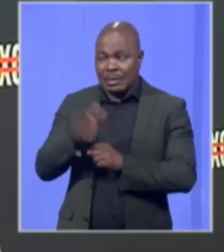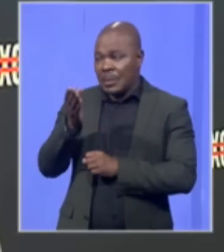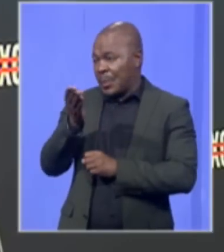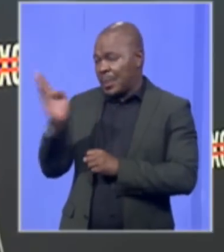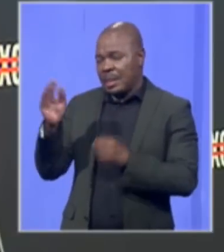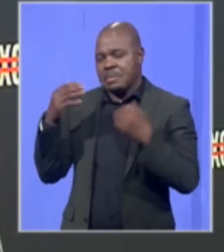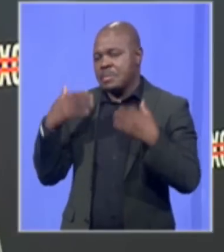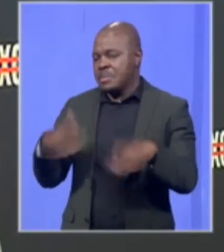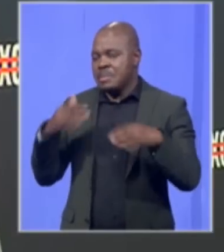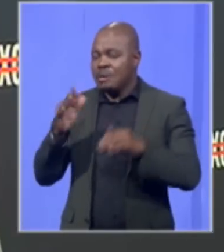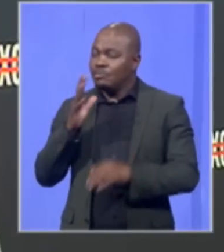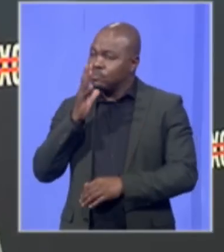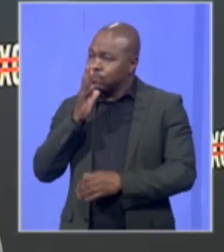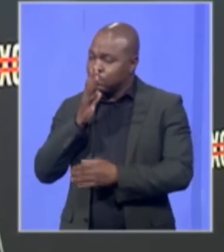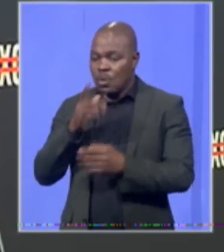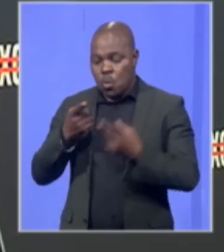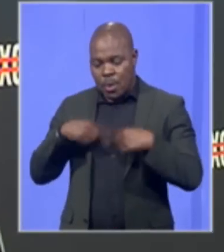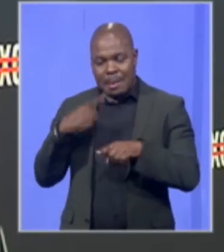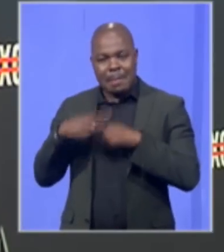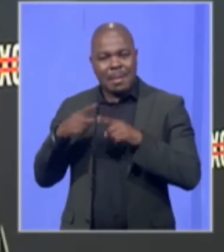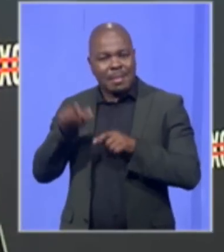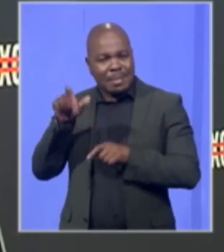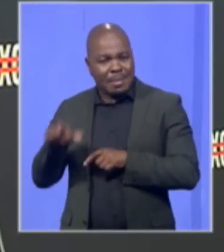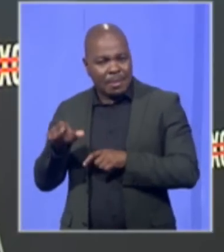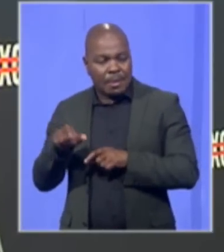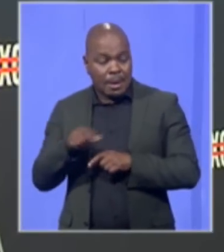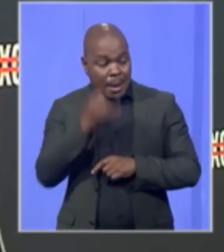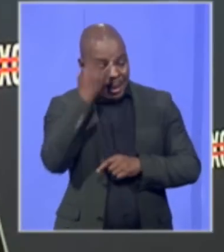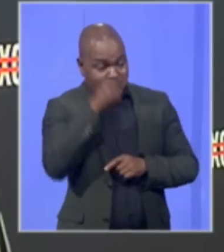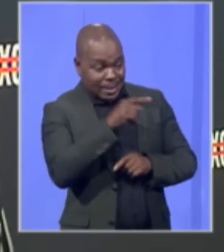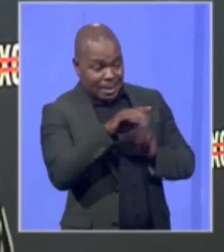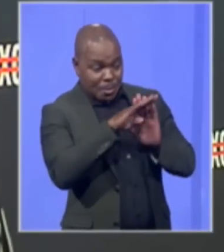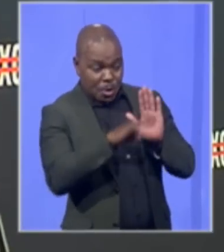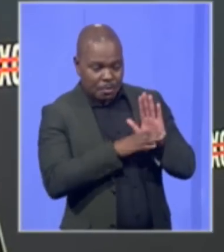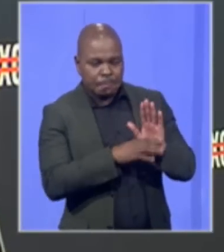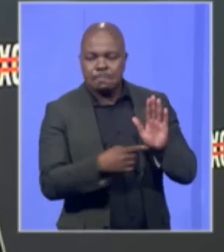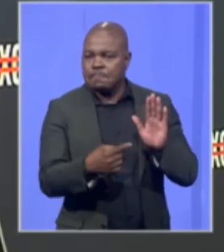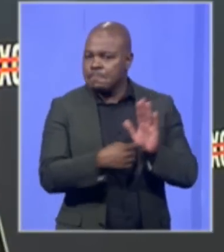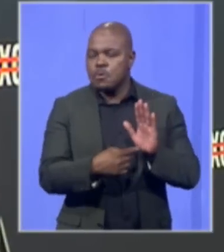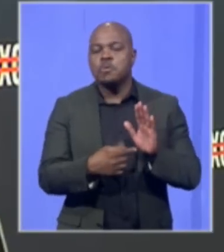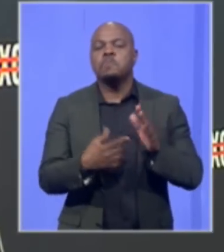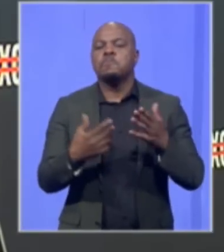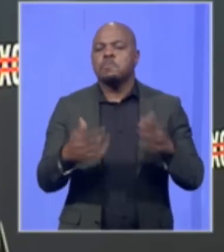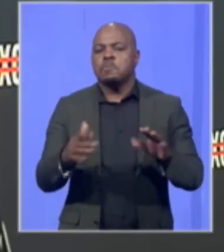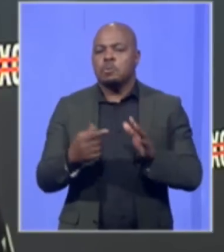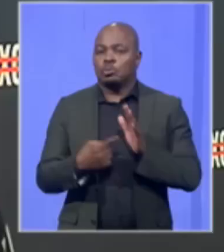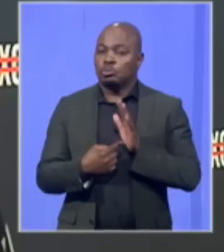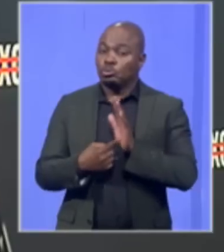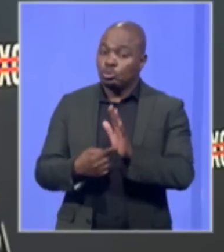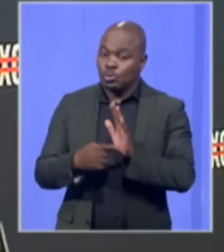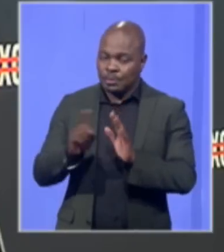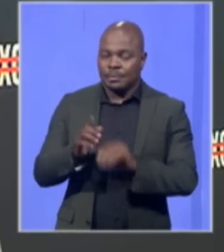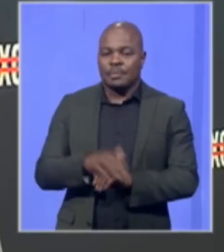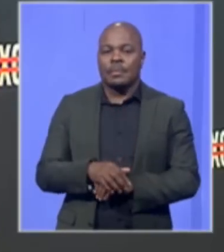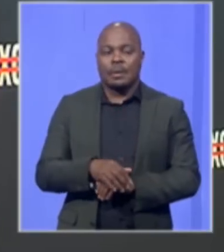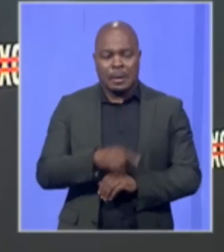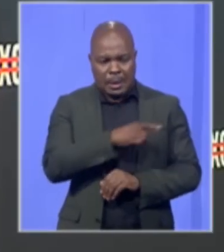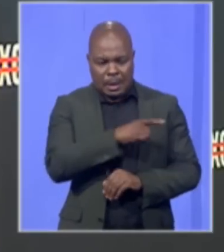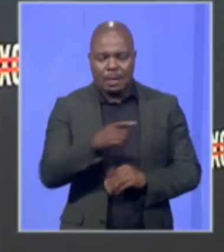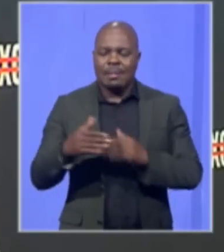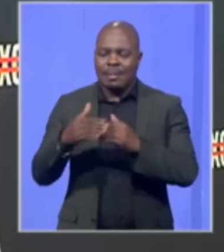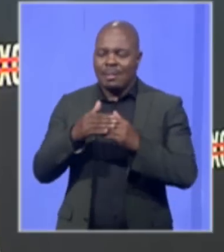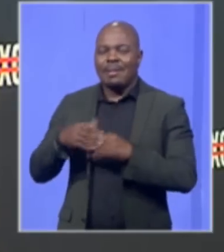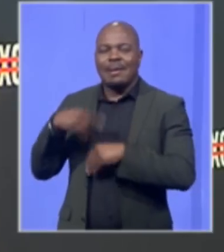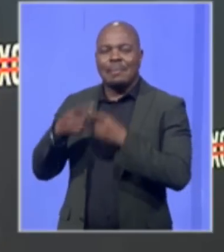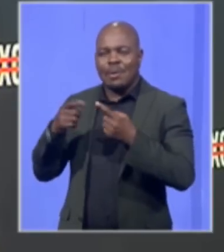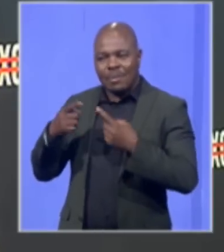athletes, and hopefully with this initiative, they're showing to us that they care about us,